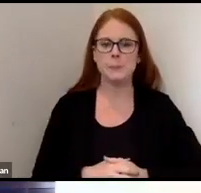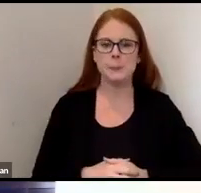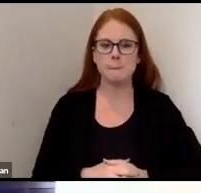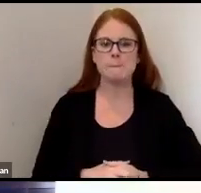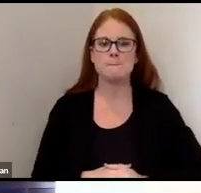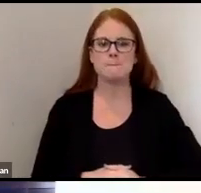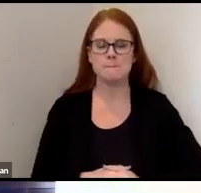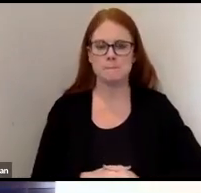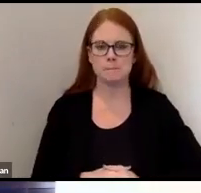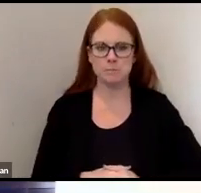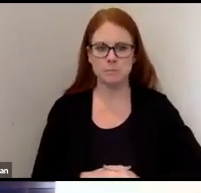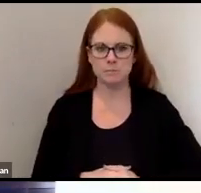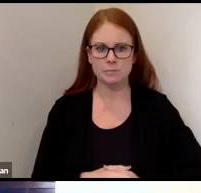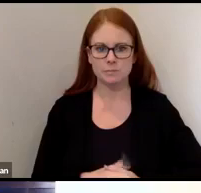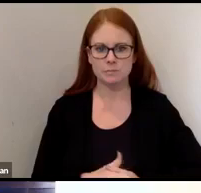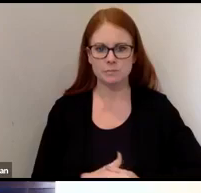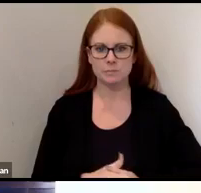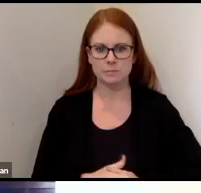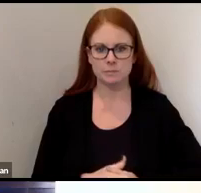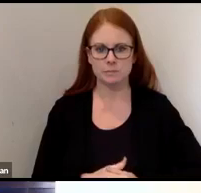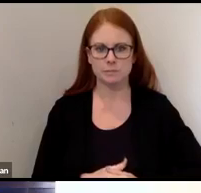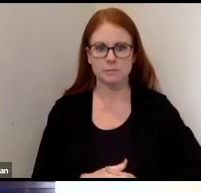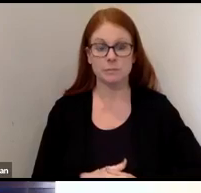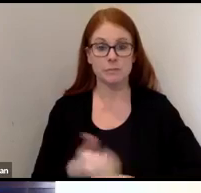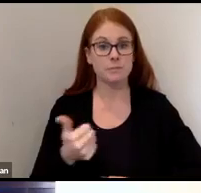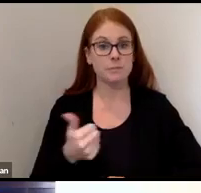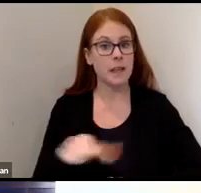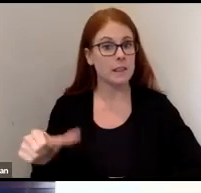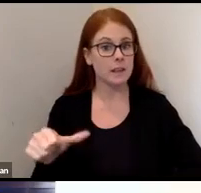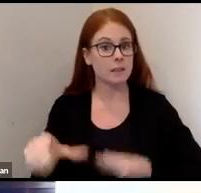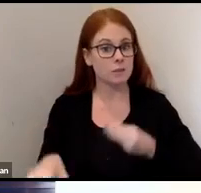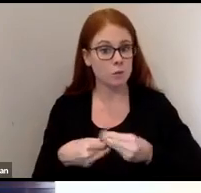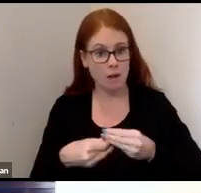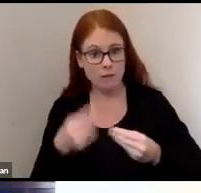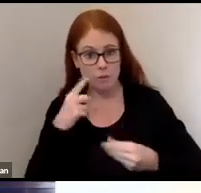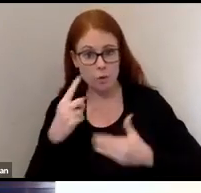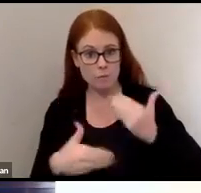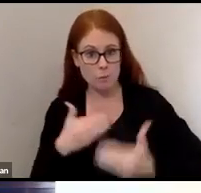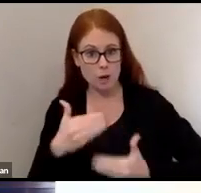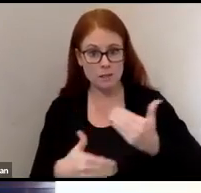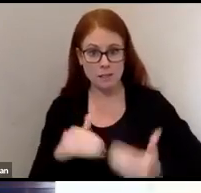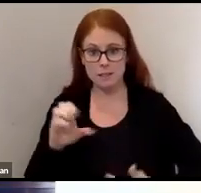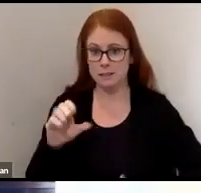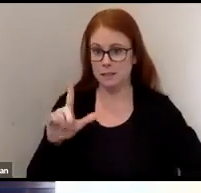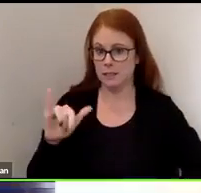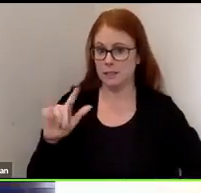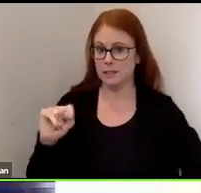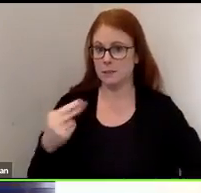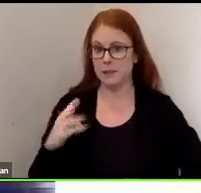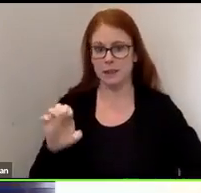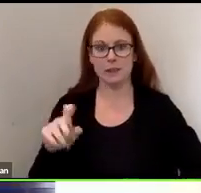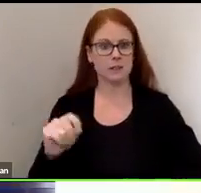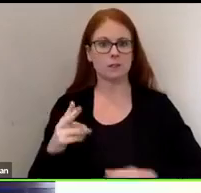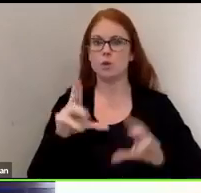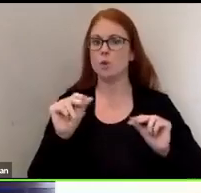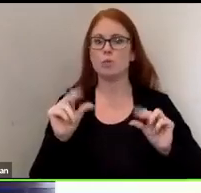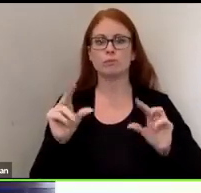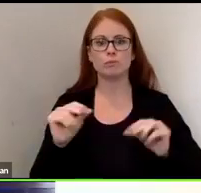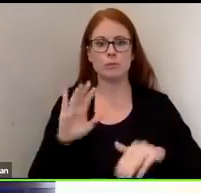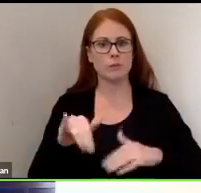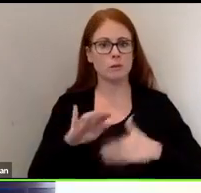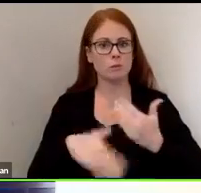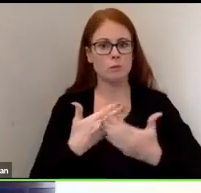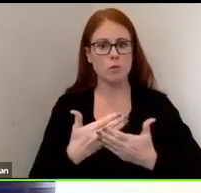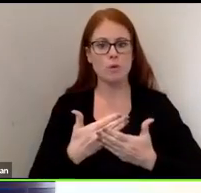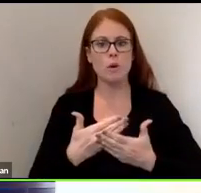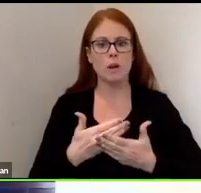that is due next week. Anything to add in terms of the process, Elizabeth? Nope, I think that's all.